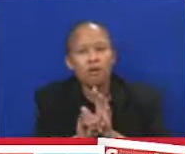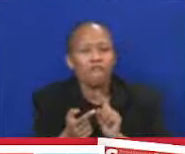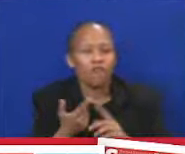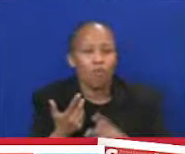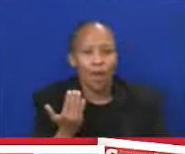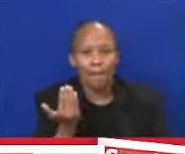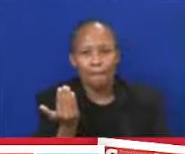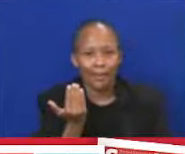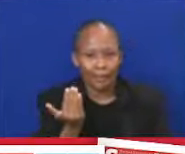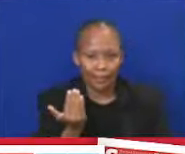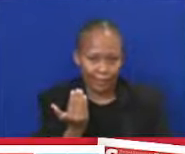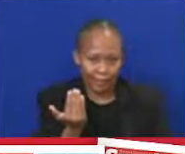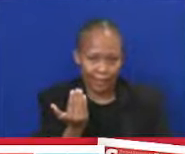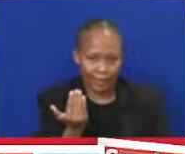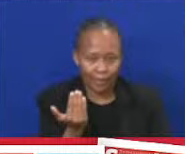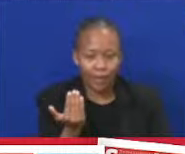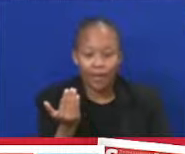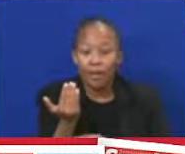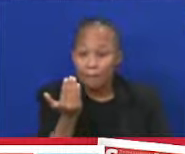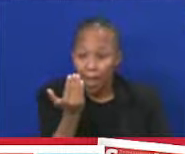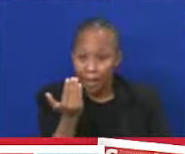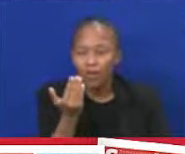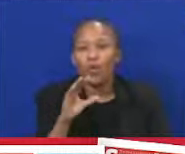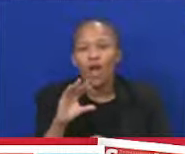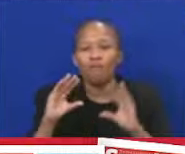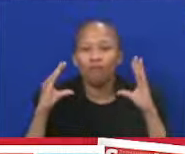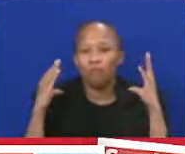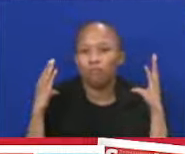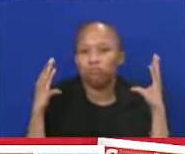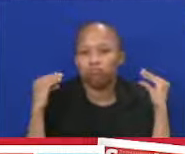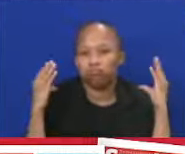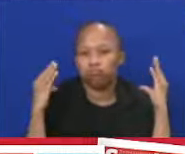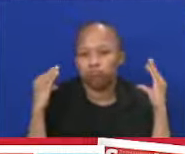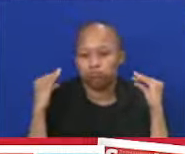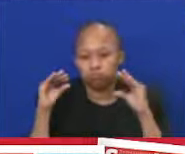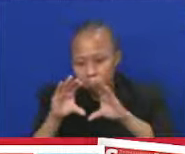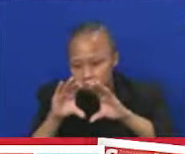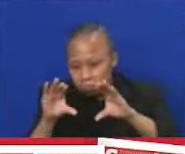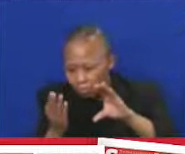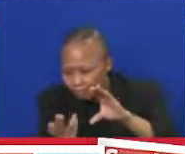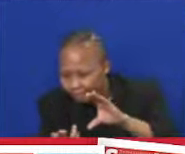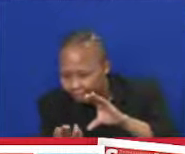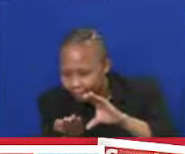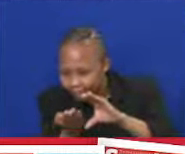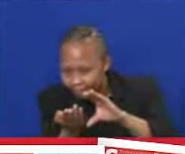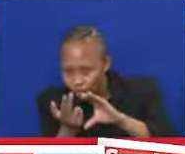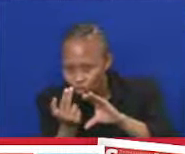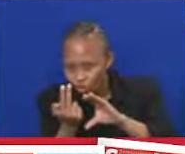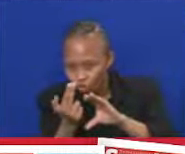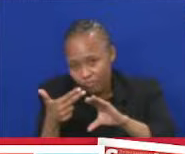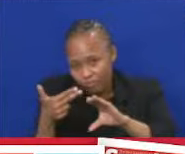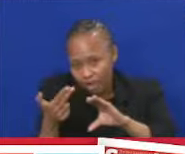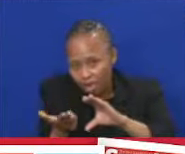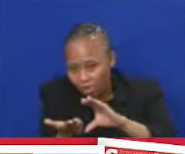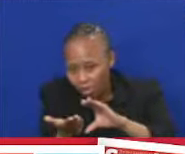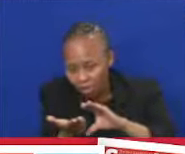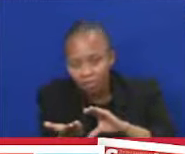Under the pillow, I could still see, even though they were under the pillows. And there